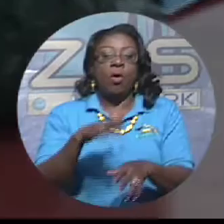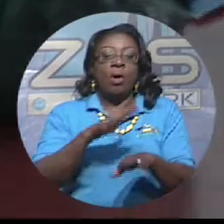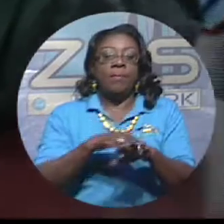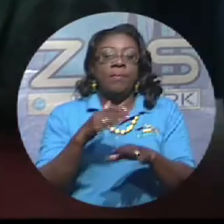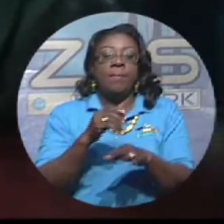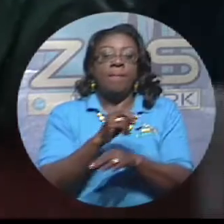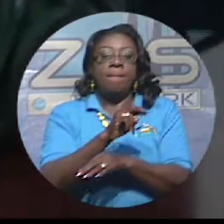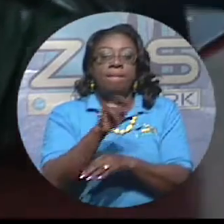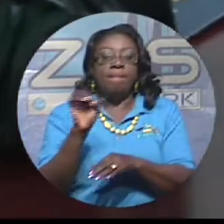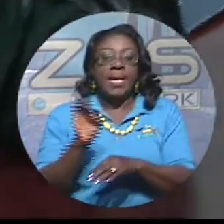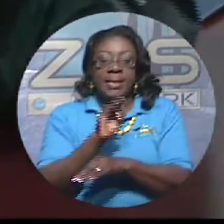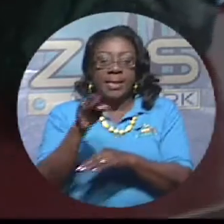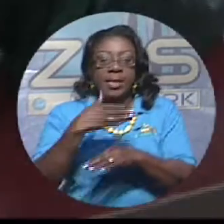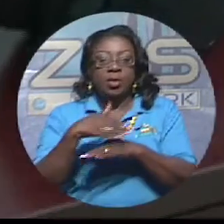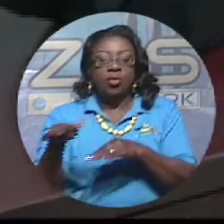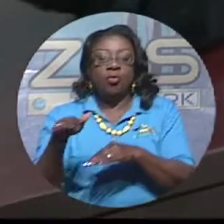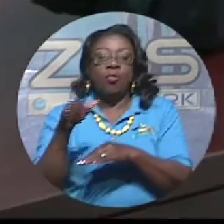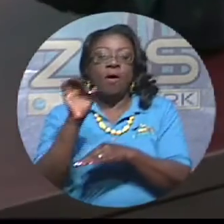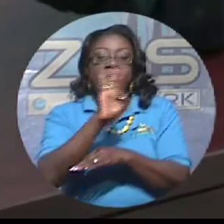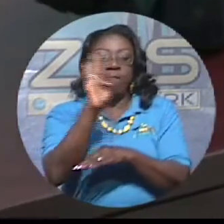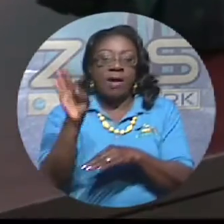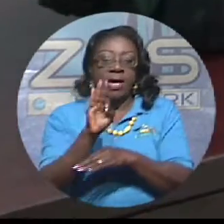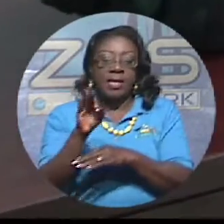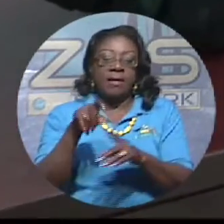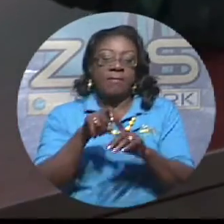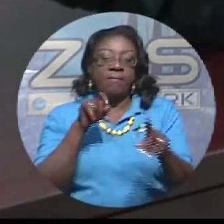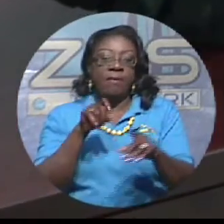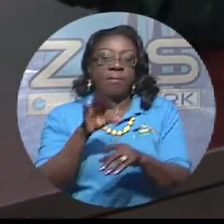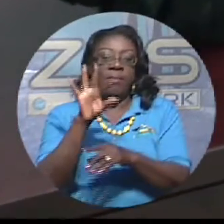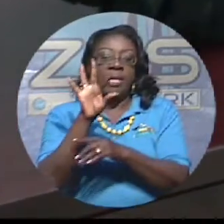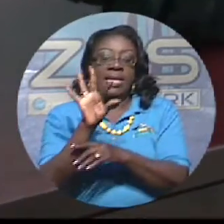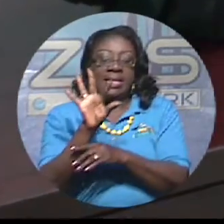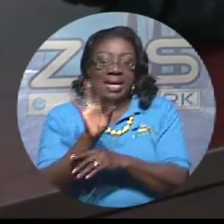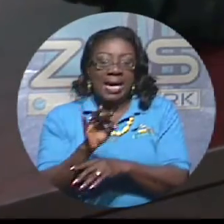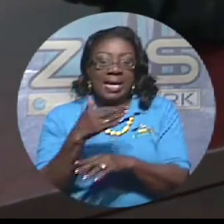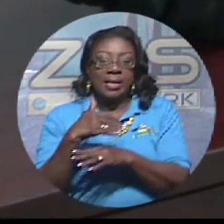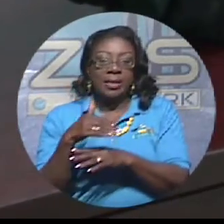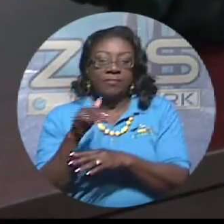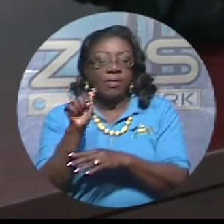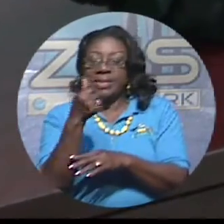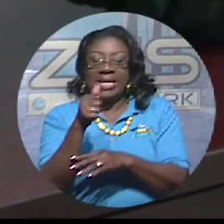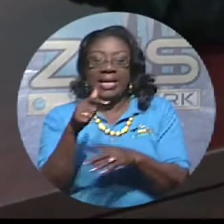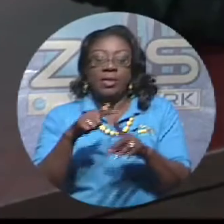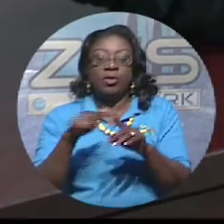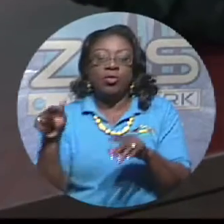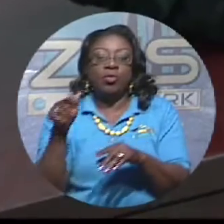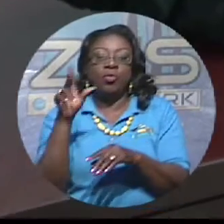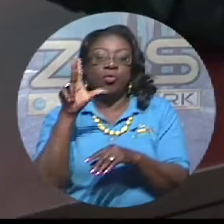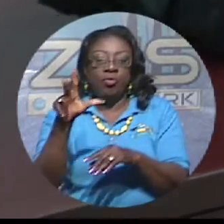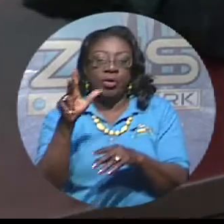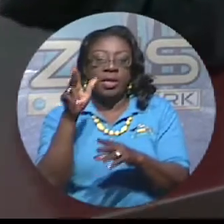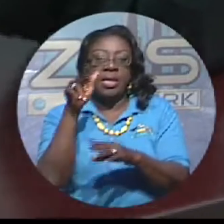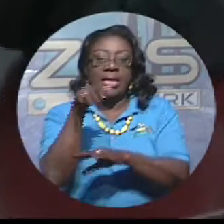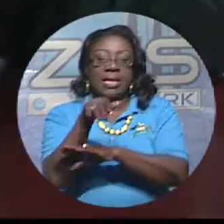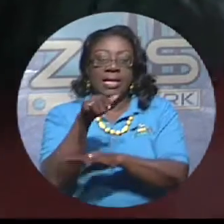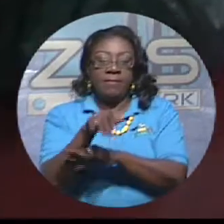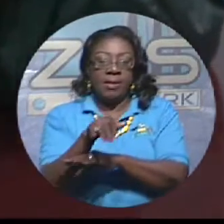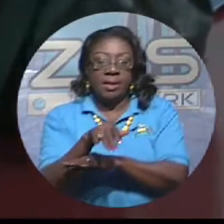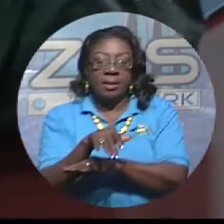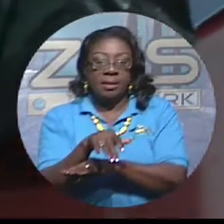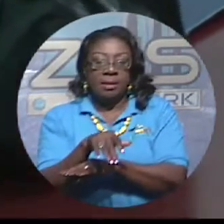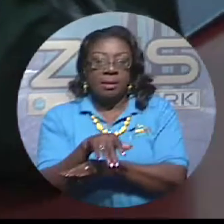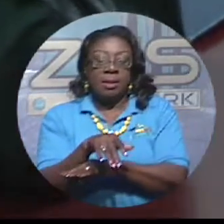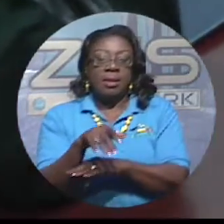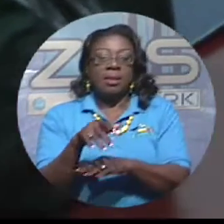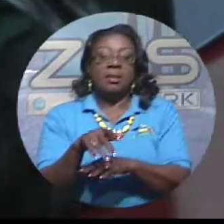Friday. Minister of Foreign Affairs and Immigration, the Honorable Fred Mitchell, says a temporary move for passport collection is due primarily to